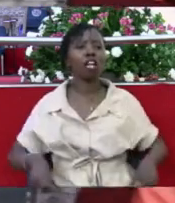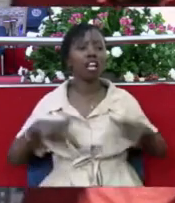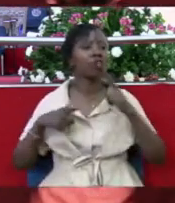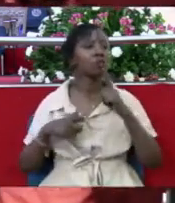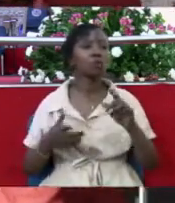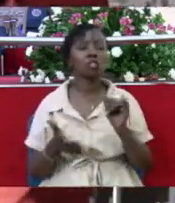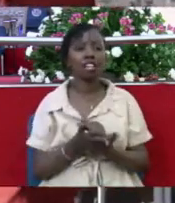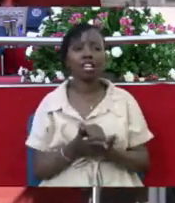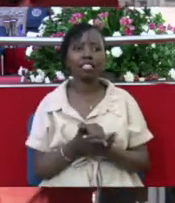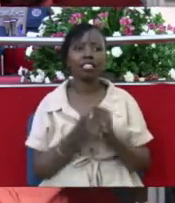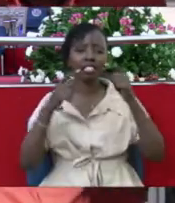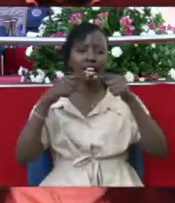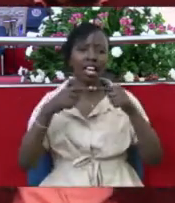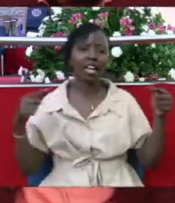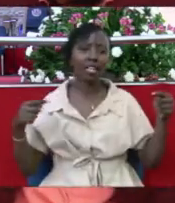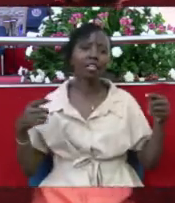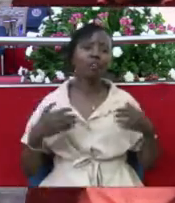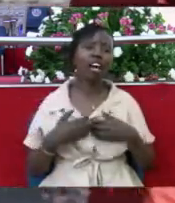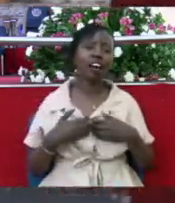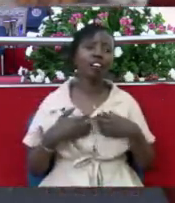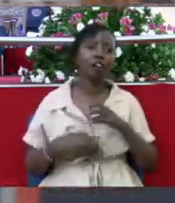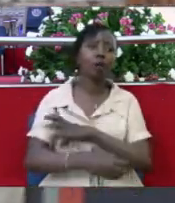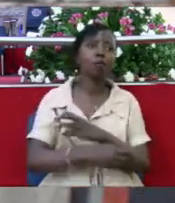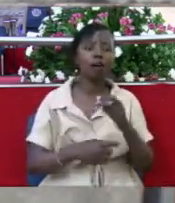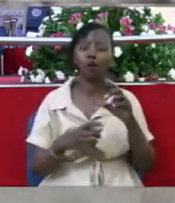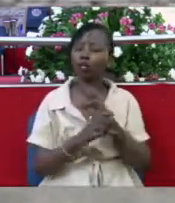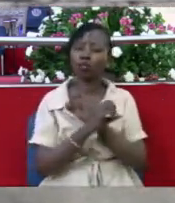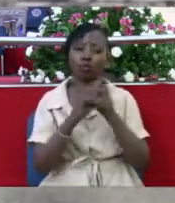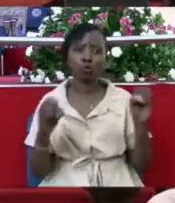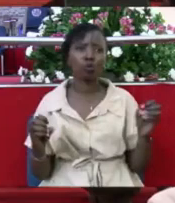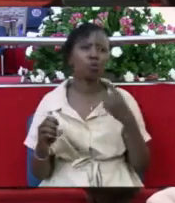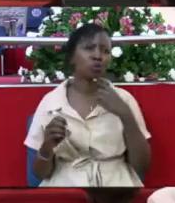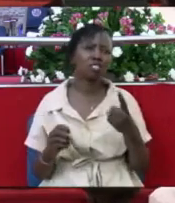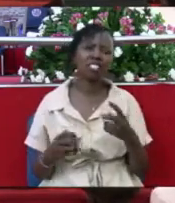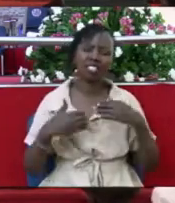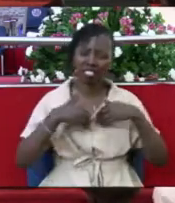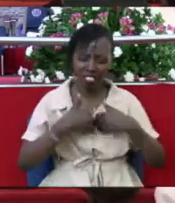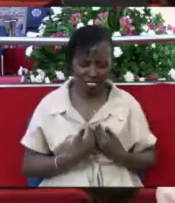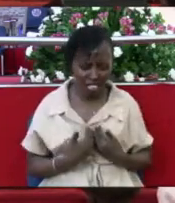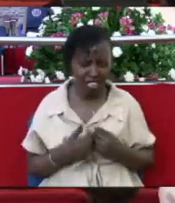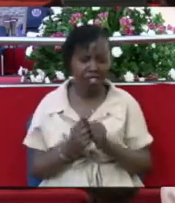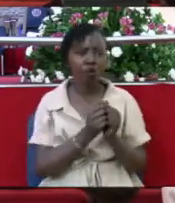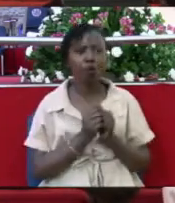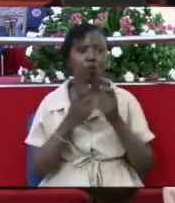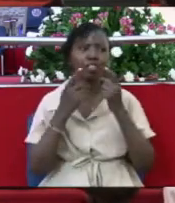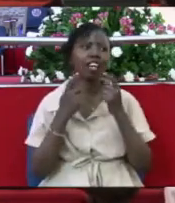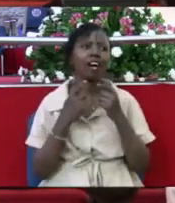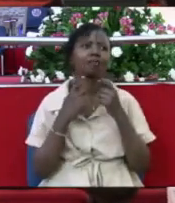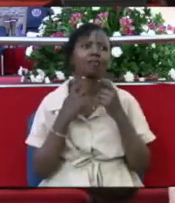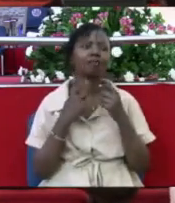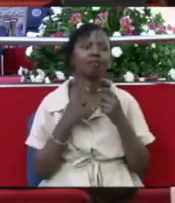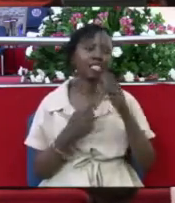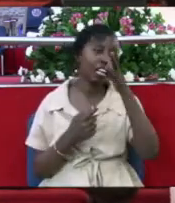have power over him. You're saying, I am tired of the lies of the enemy. I